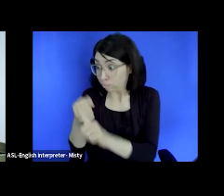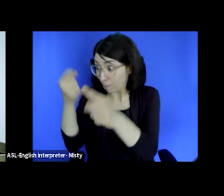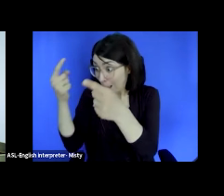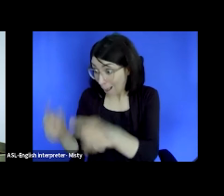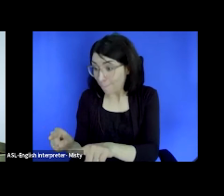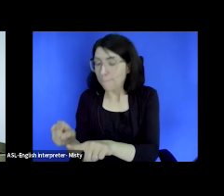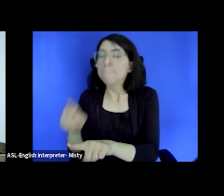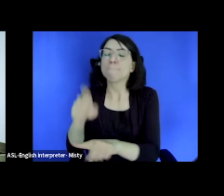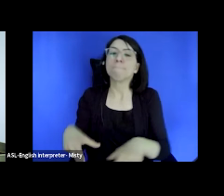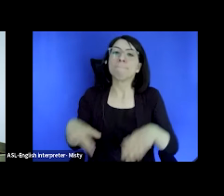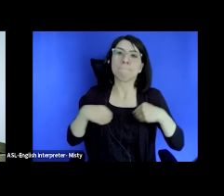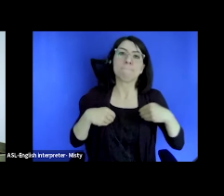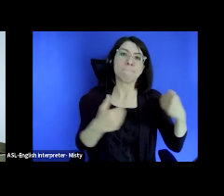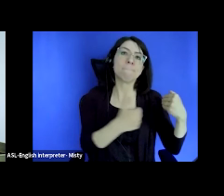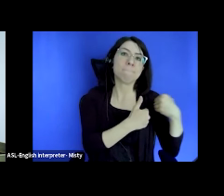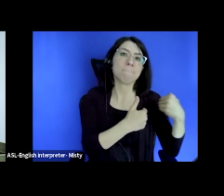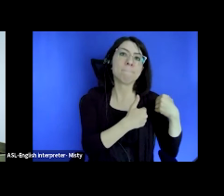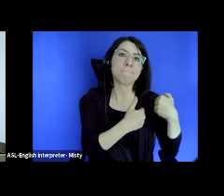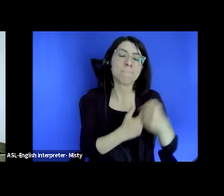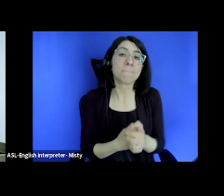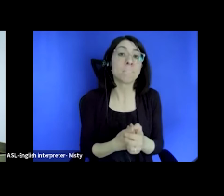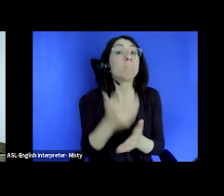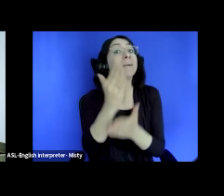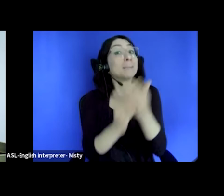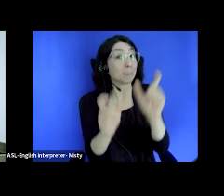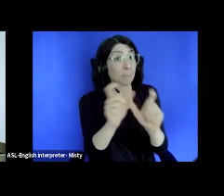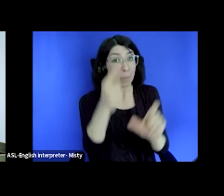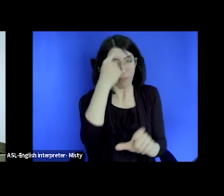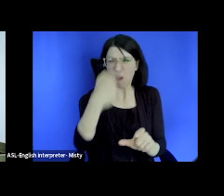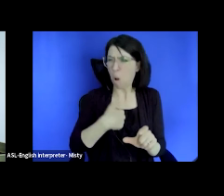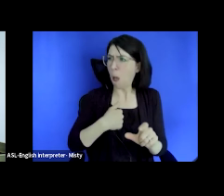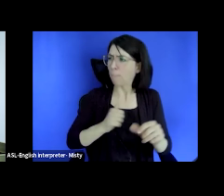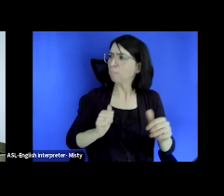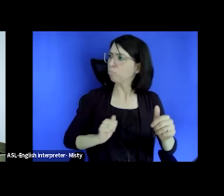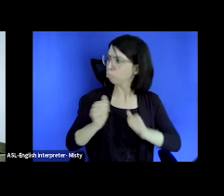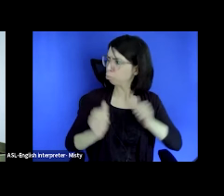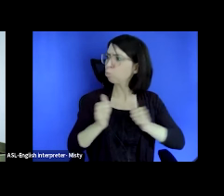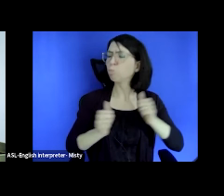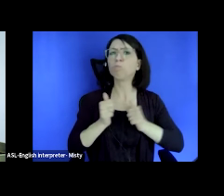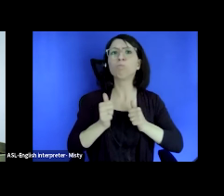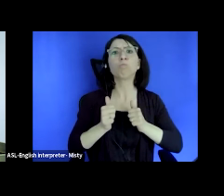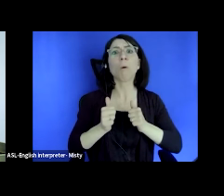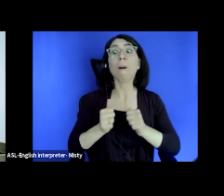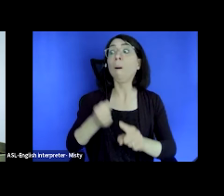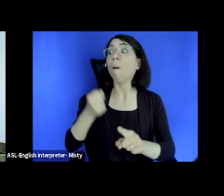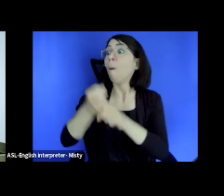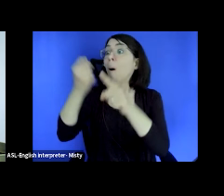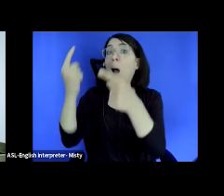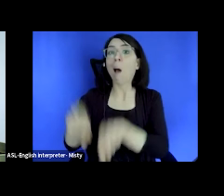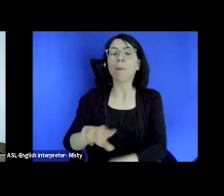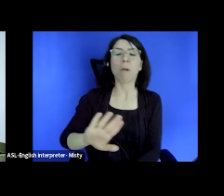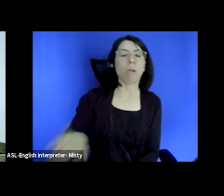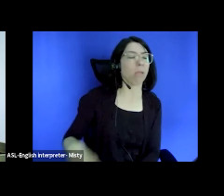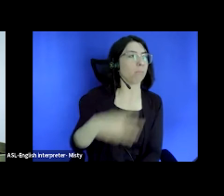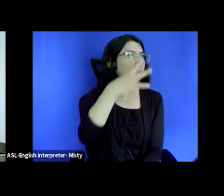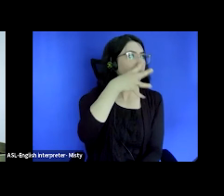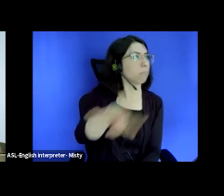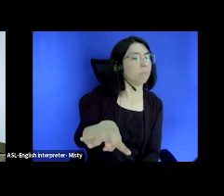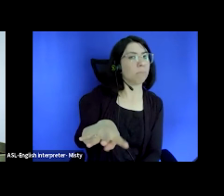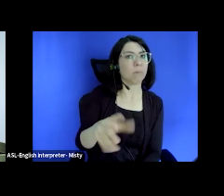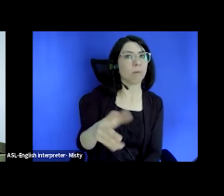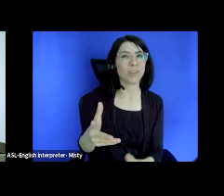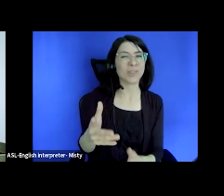they're behaving assertively, but they're ignoring the consequences of their actions and the rights of others. So they're not necessarily negotiating, they're